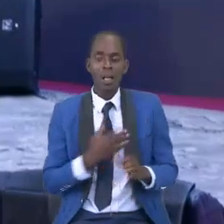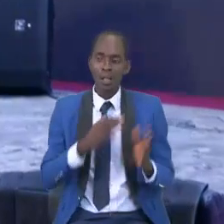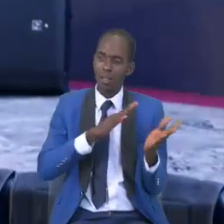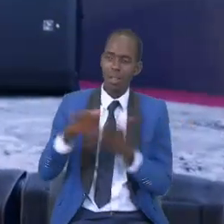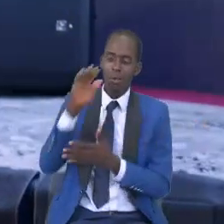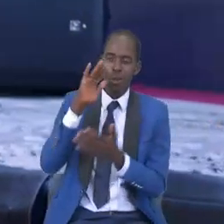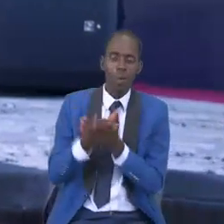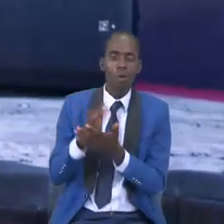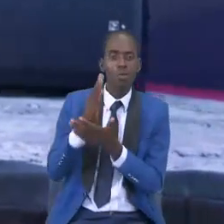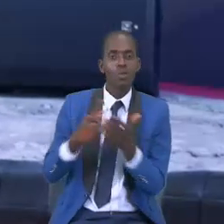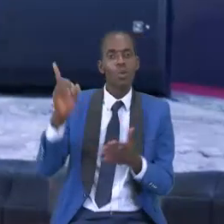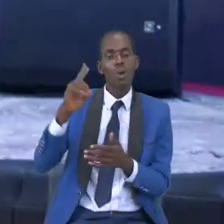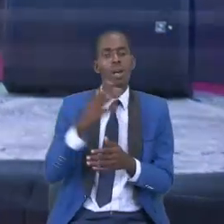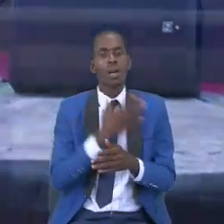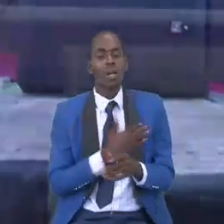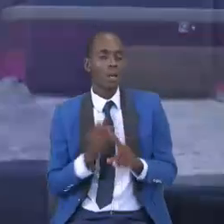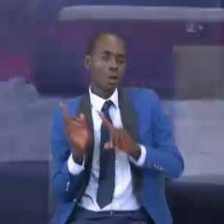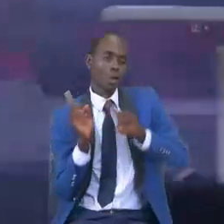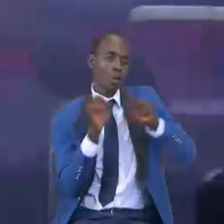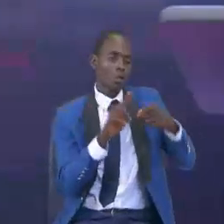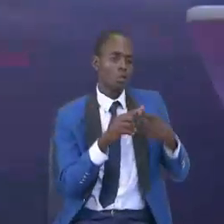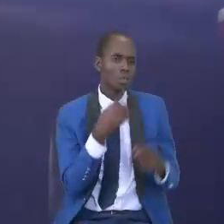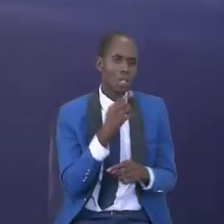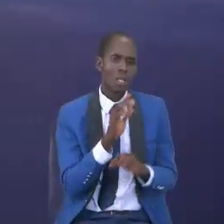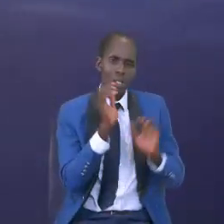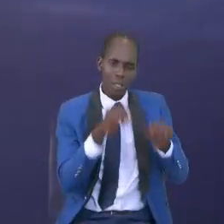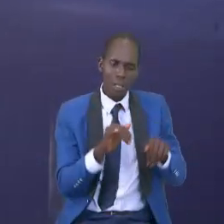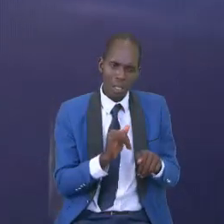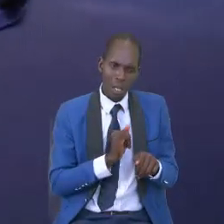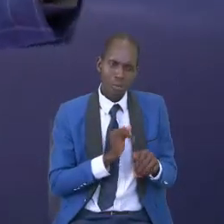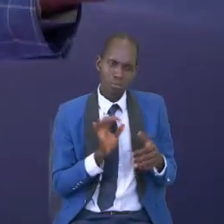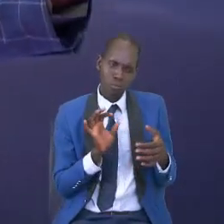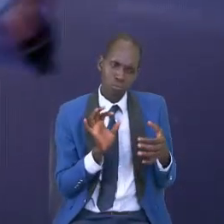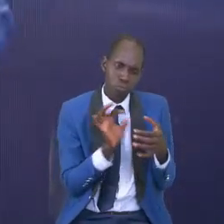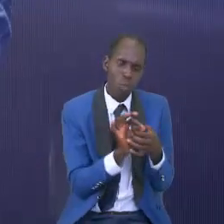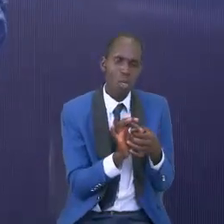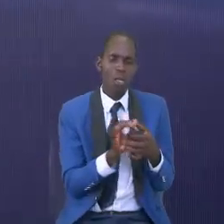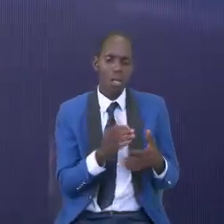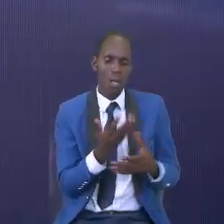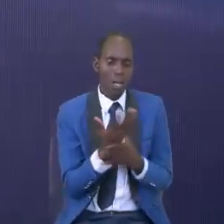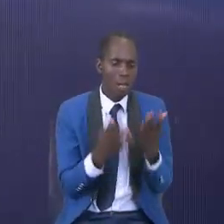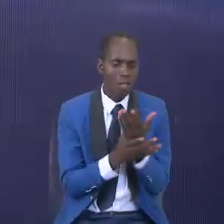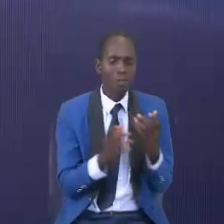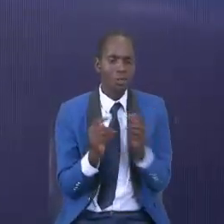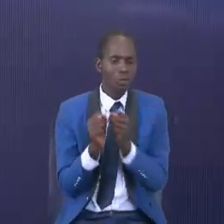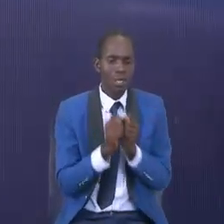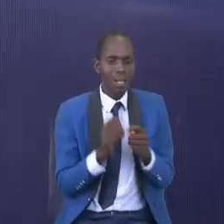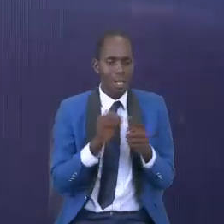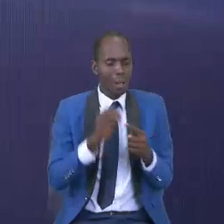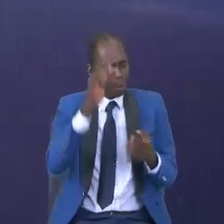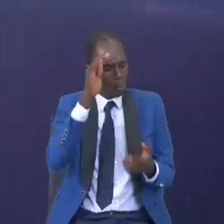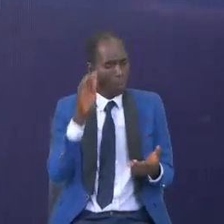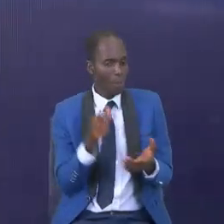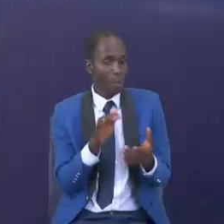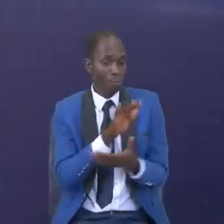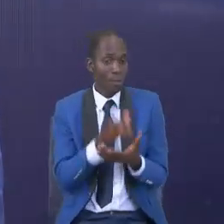he comes, he says, you know, can we join our hands together in marriage? And you don't don't know the man, is running